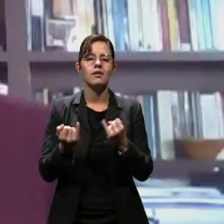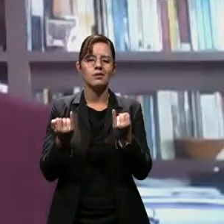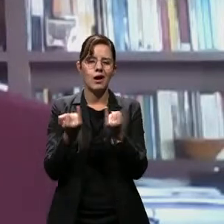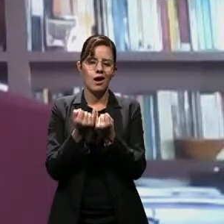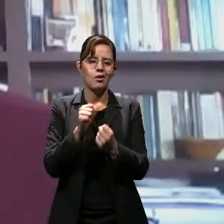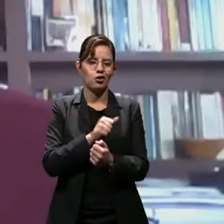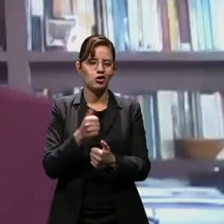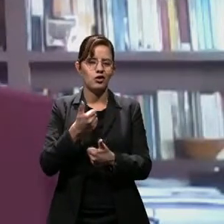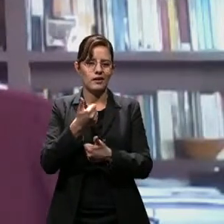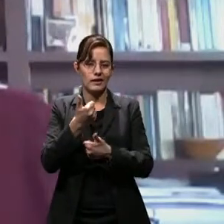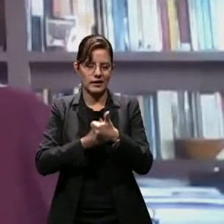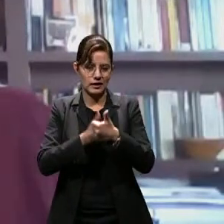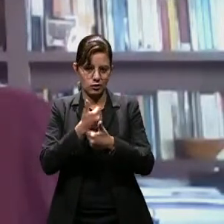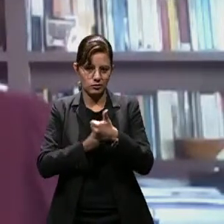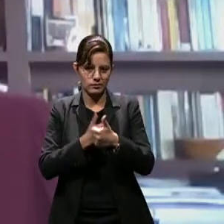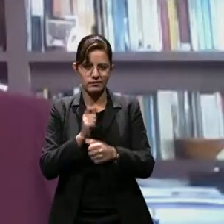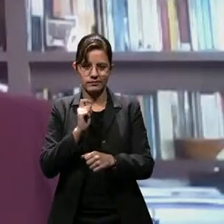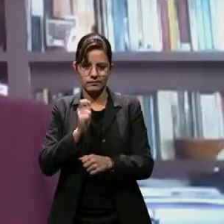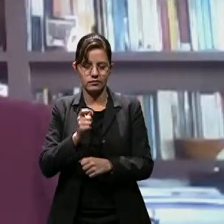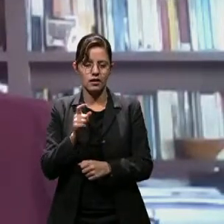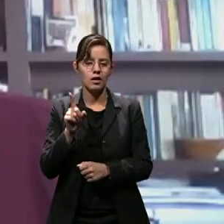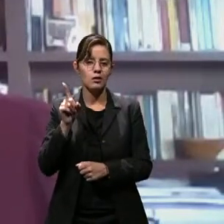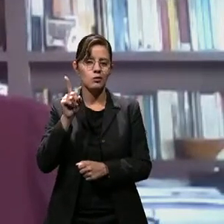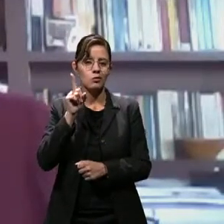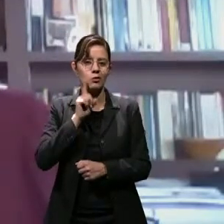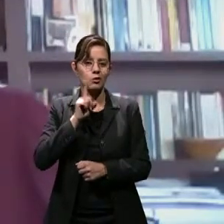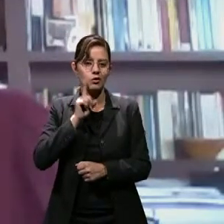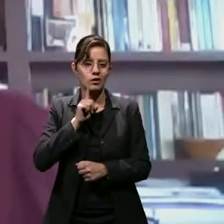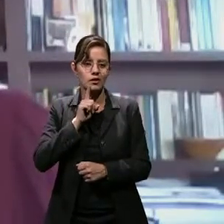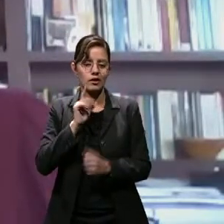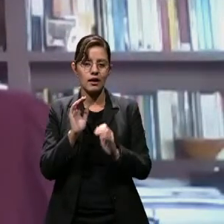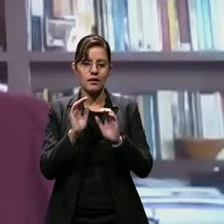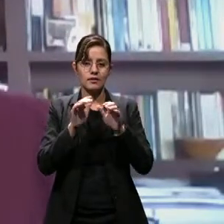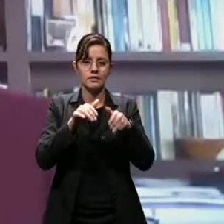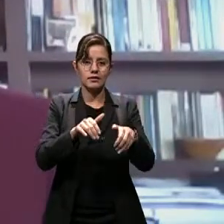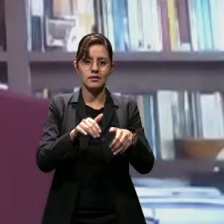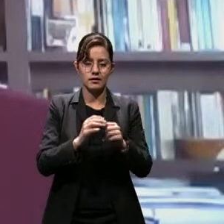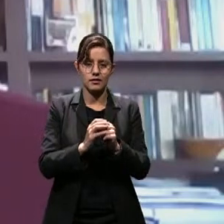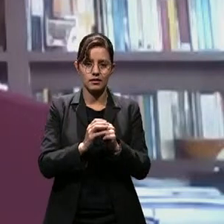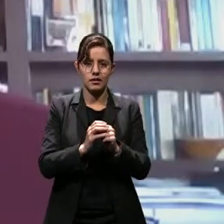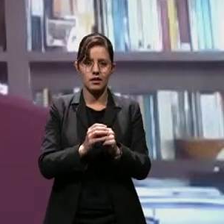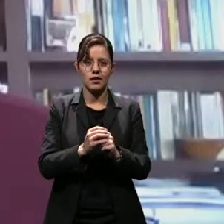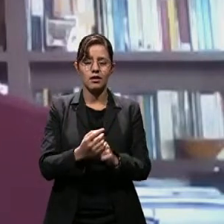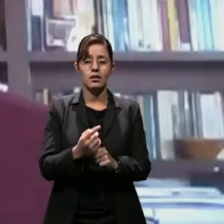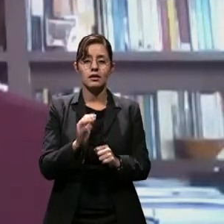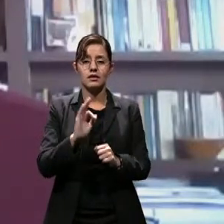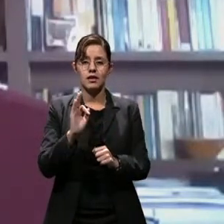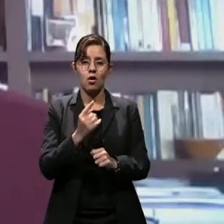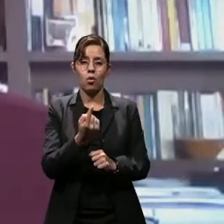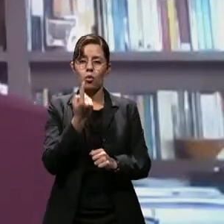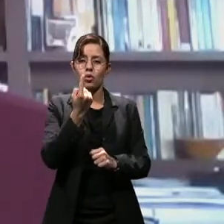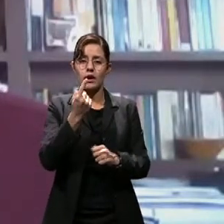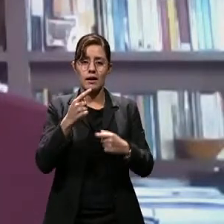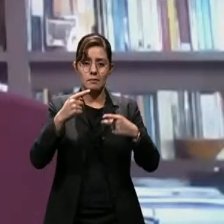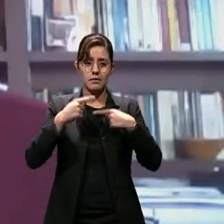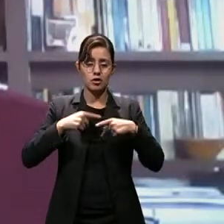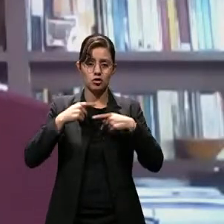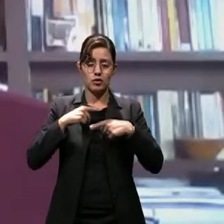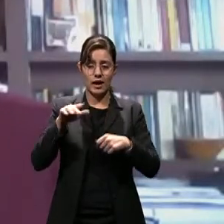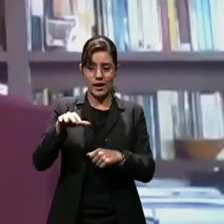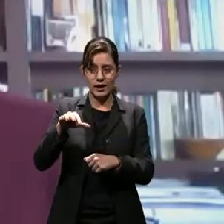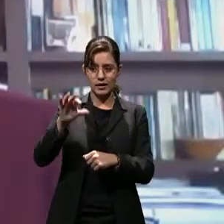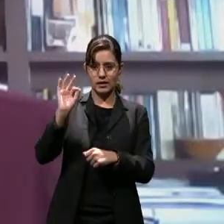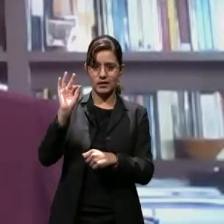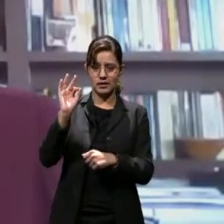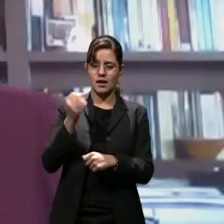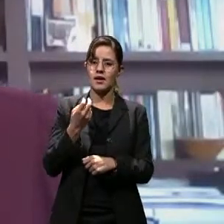Additionally, another challenge would be in the parity access of women to all the popular